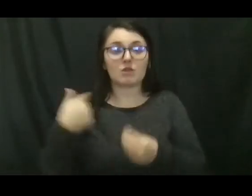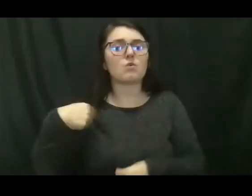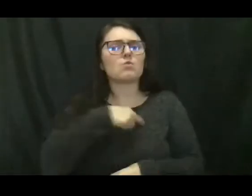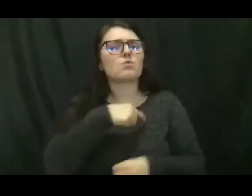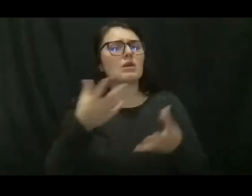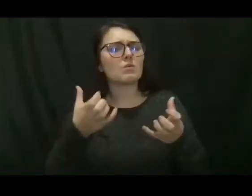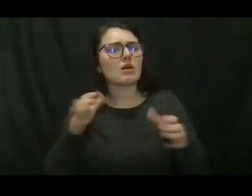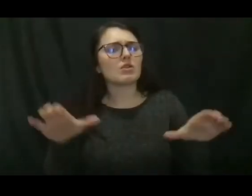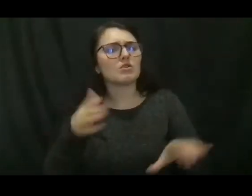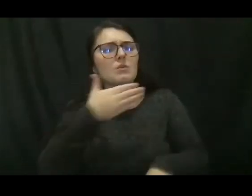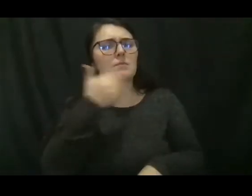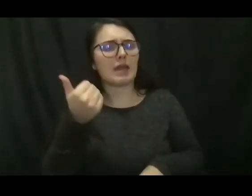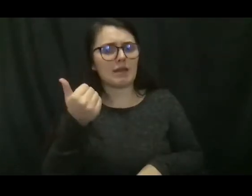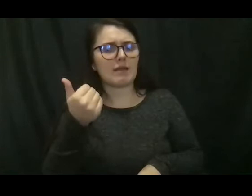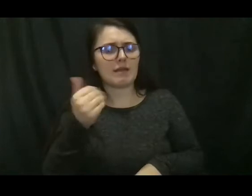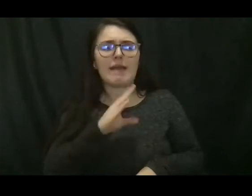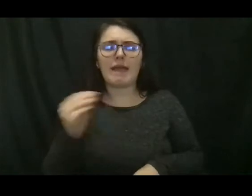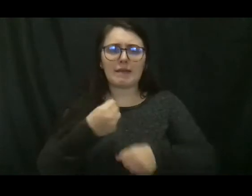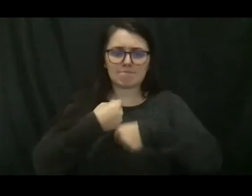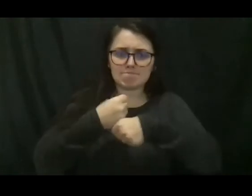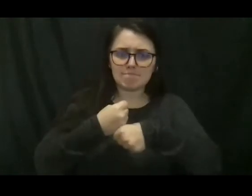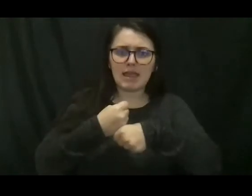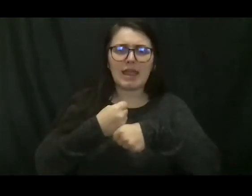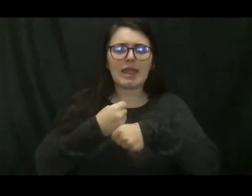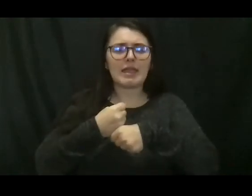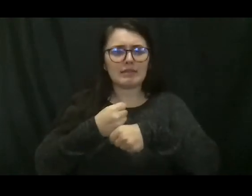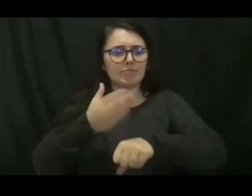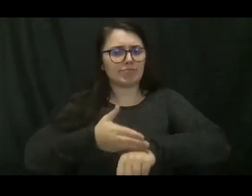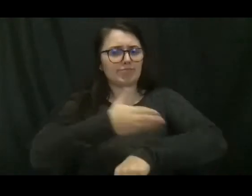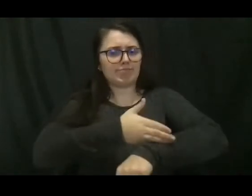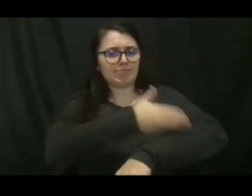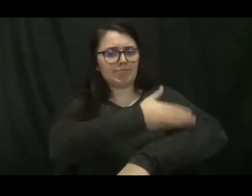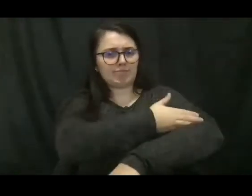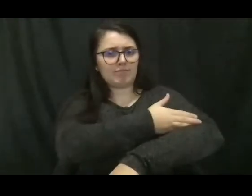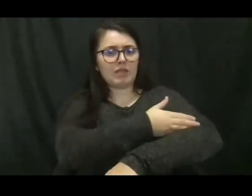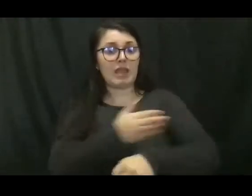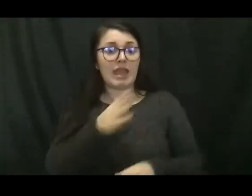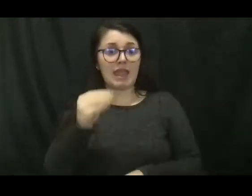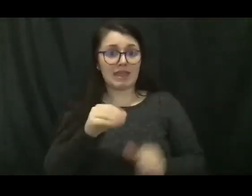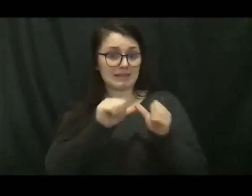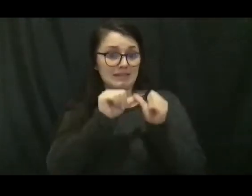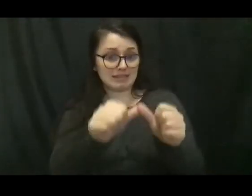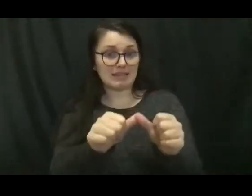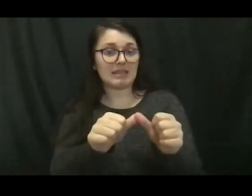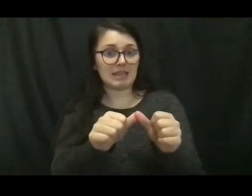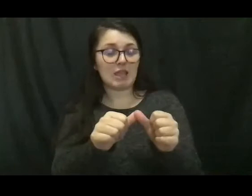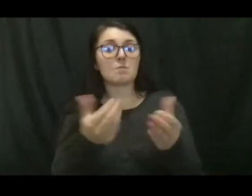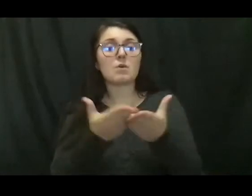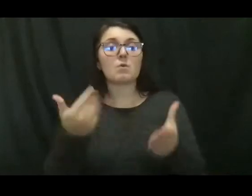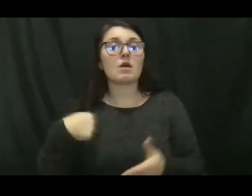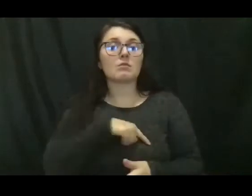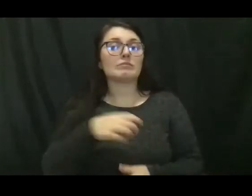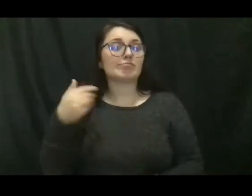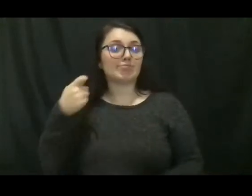that we've already made, which means the resources that we've already extracted from the earth. And we really focus